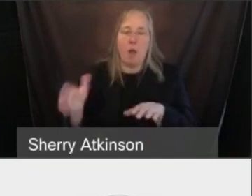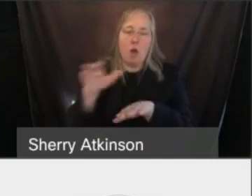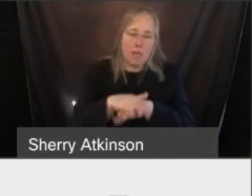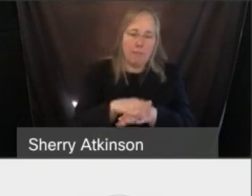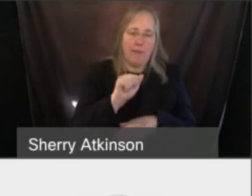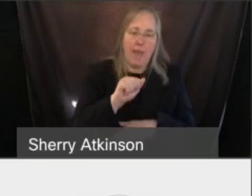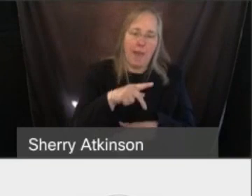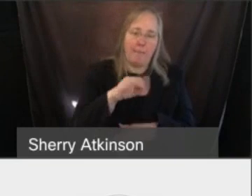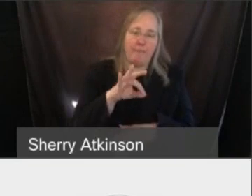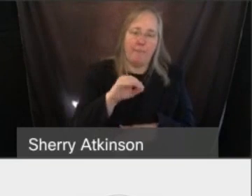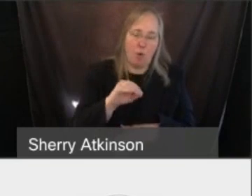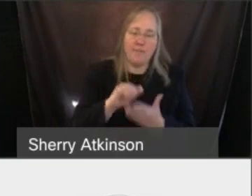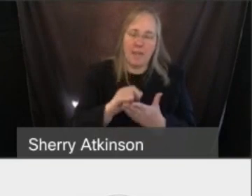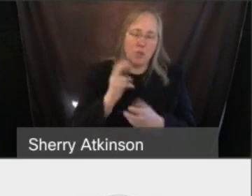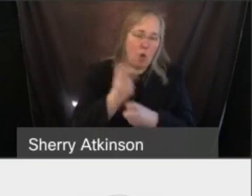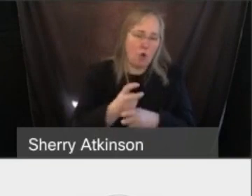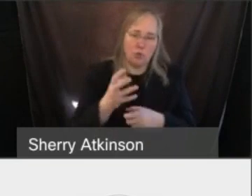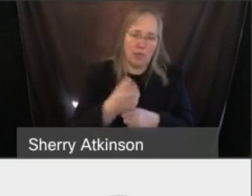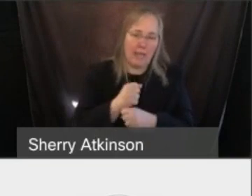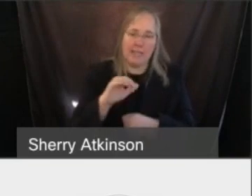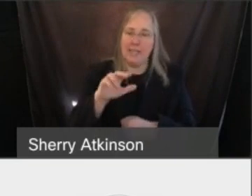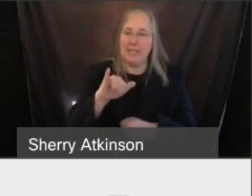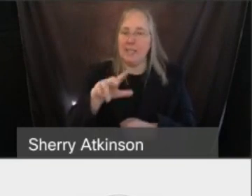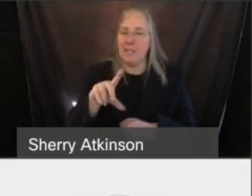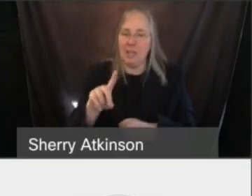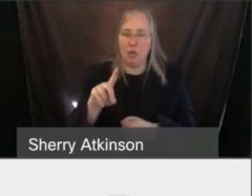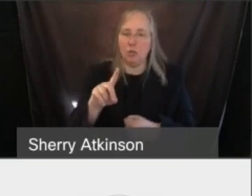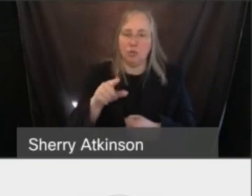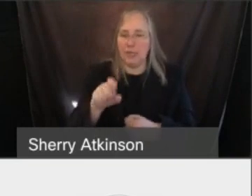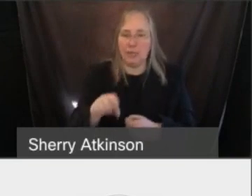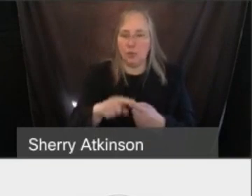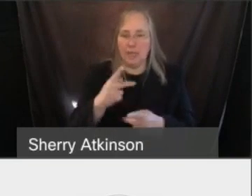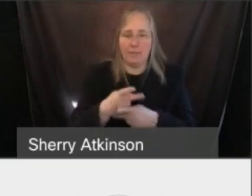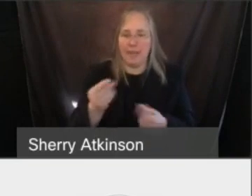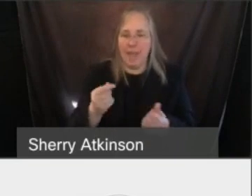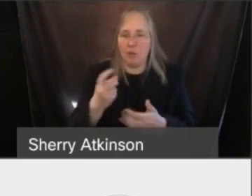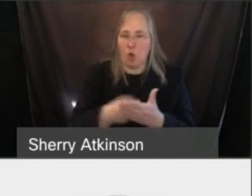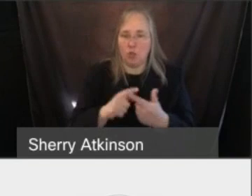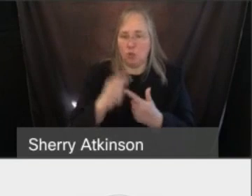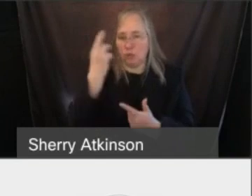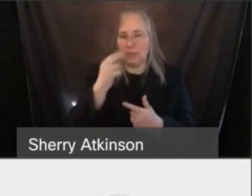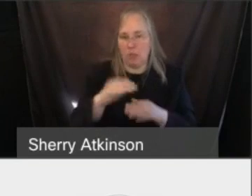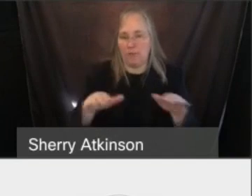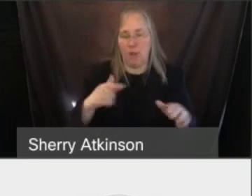extremely difficult to get the yield you need to keep your land costs to a reasonable level. So I thought I'd just toss that in. It's